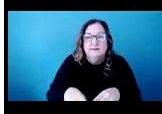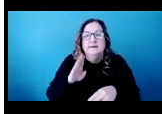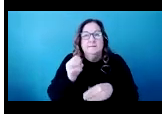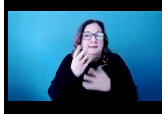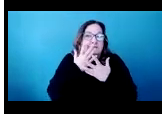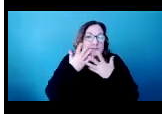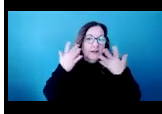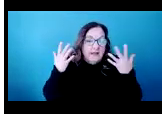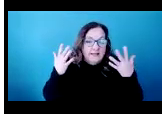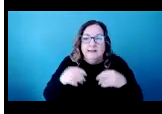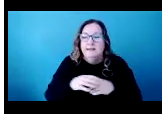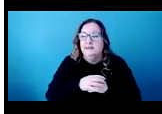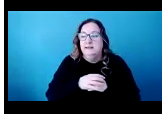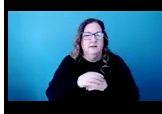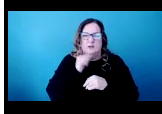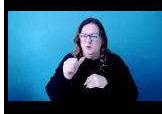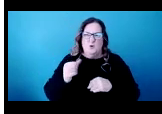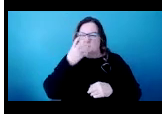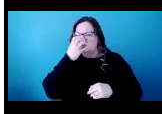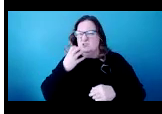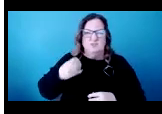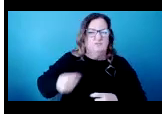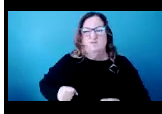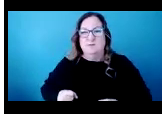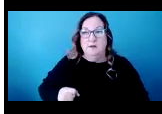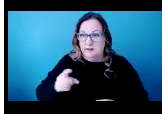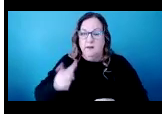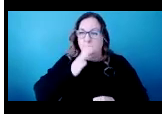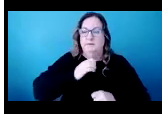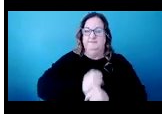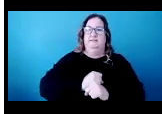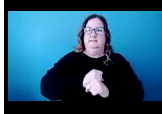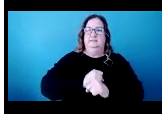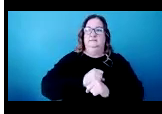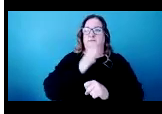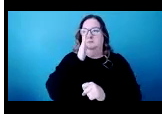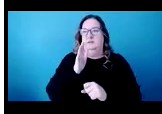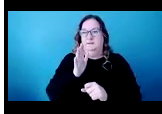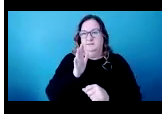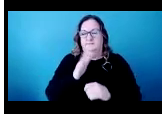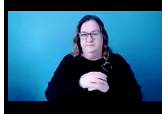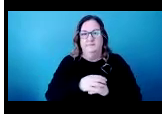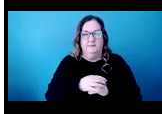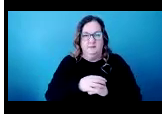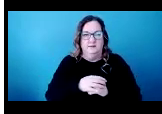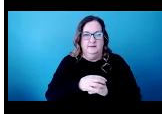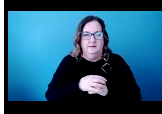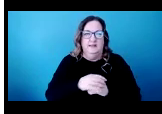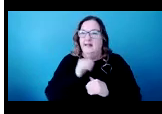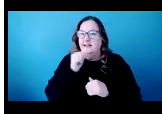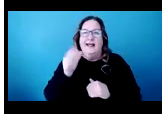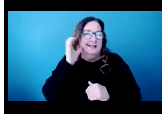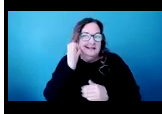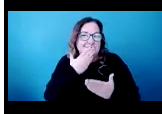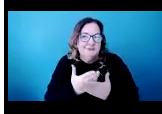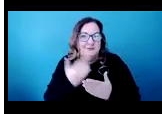the first thing they'll do is put up their stops and they'll not want to listen anymore. So make